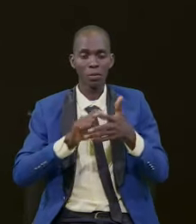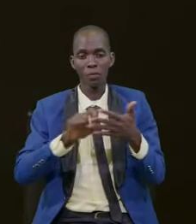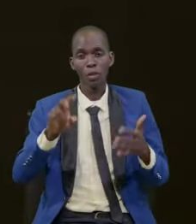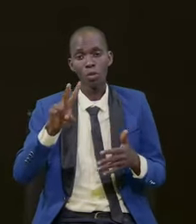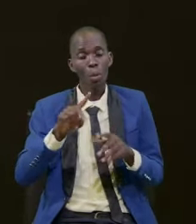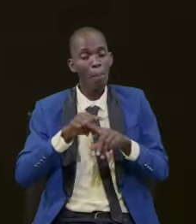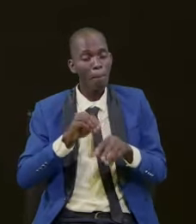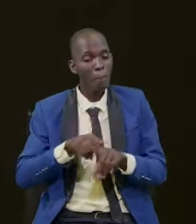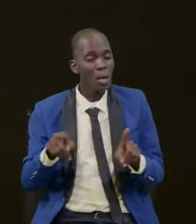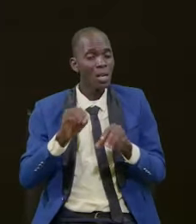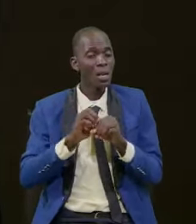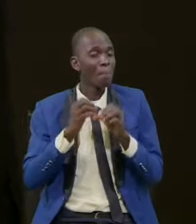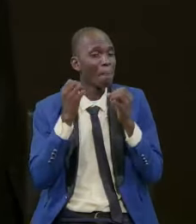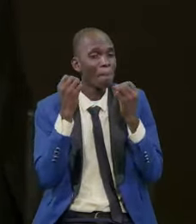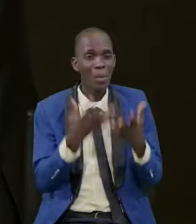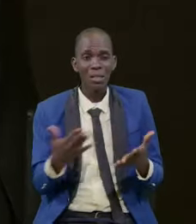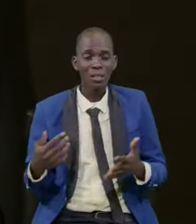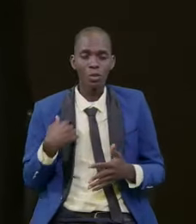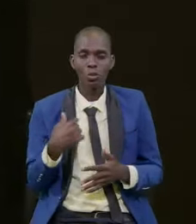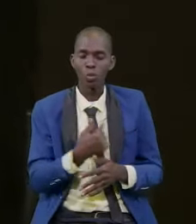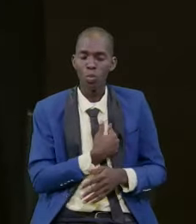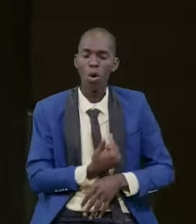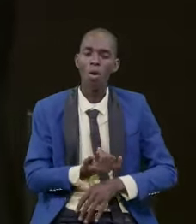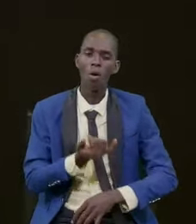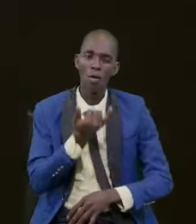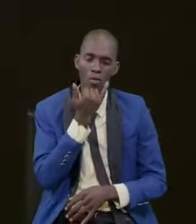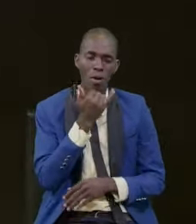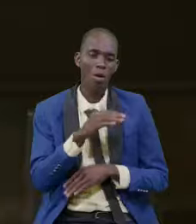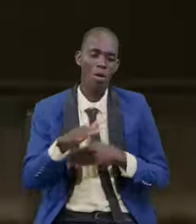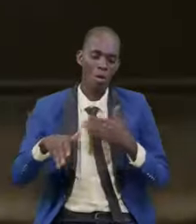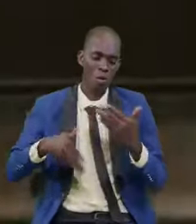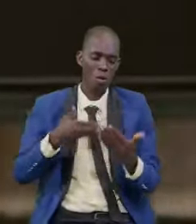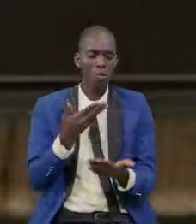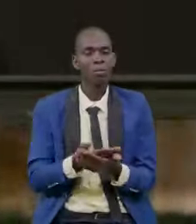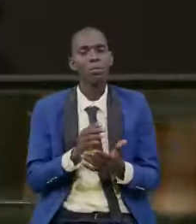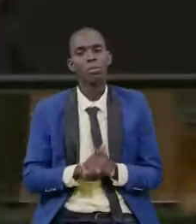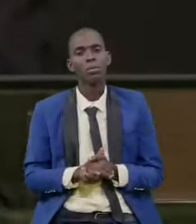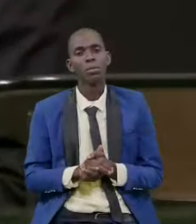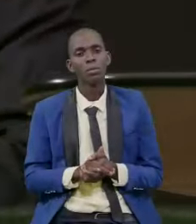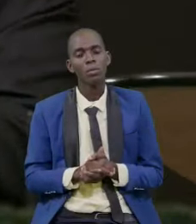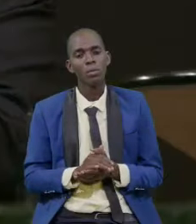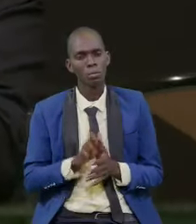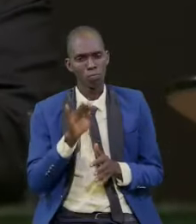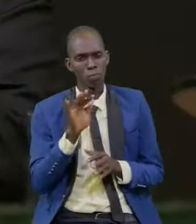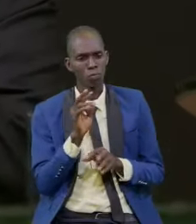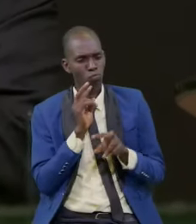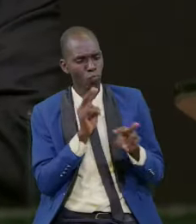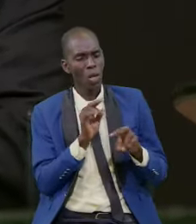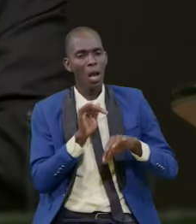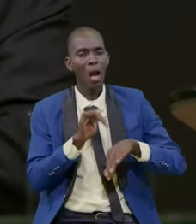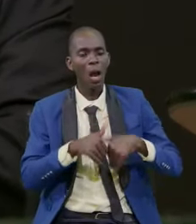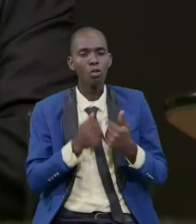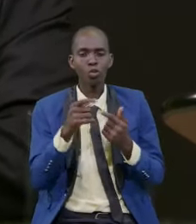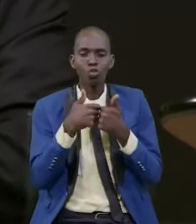things we offend all. Have you looked at how you lost some important